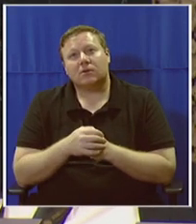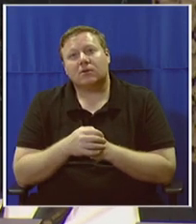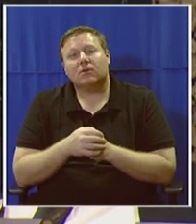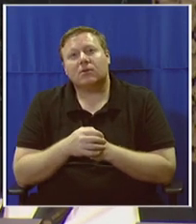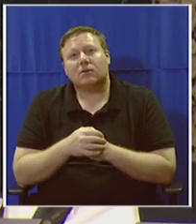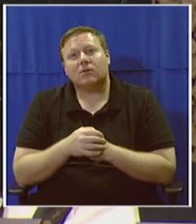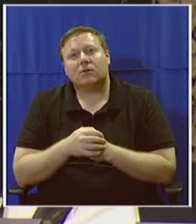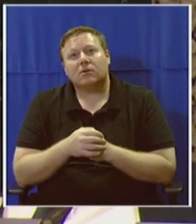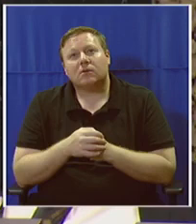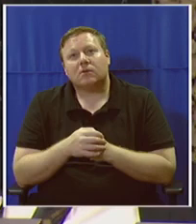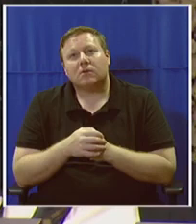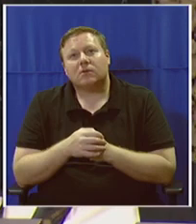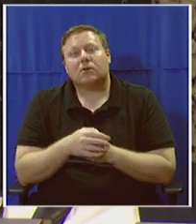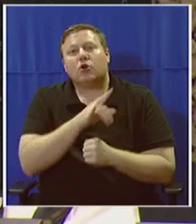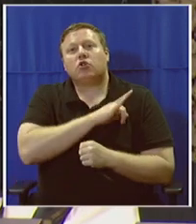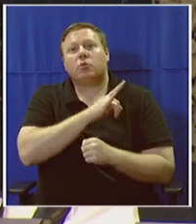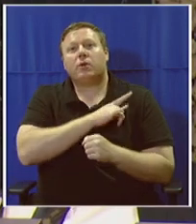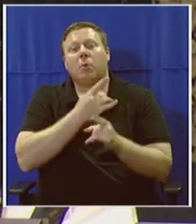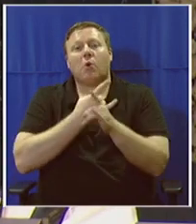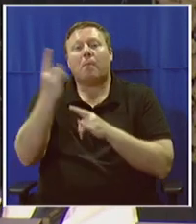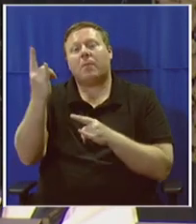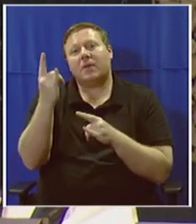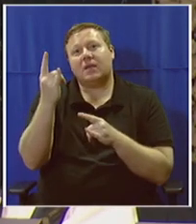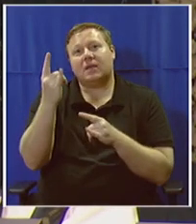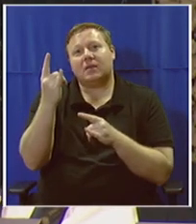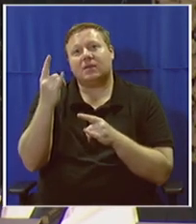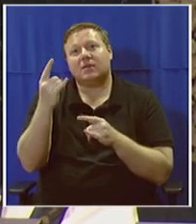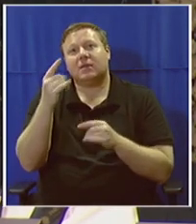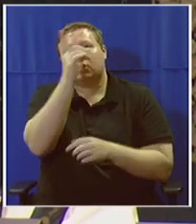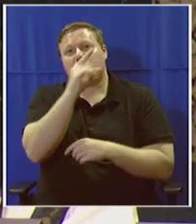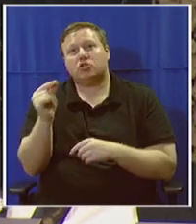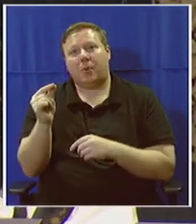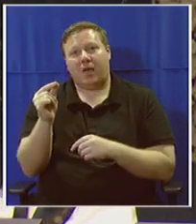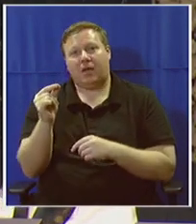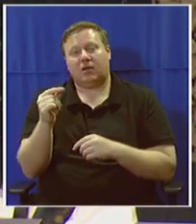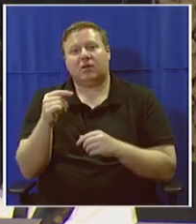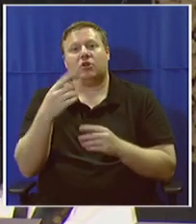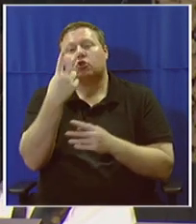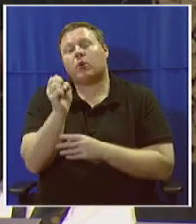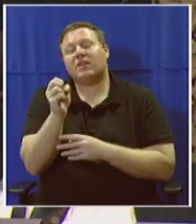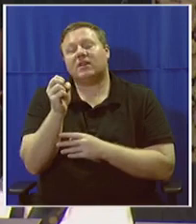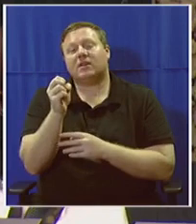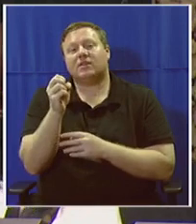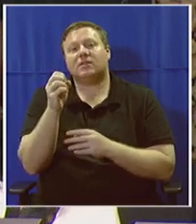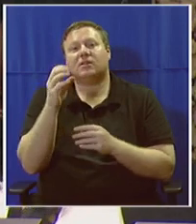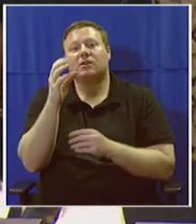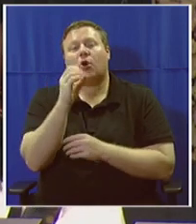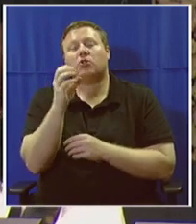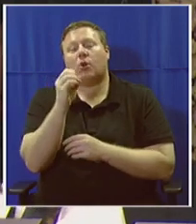20 October 2019, acknowledges that the Springbok won by score of 26-3 in their match